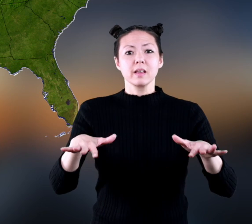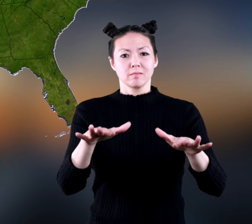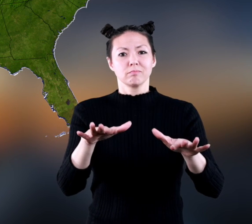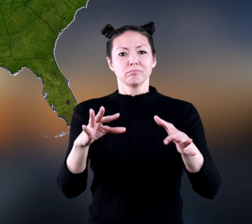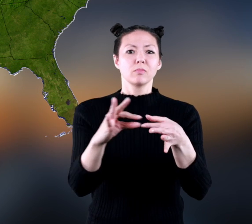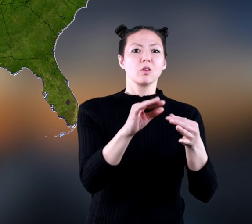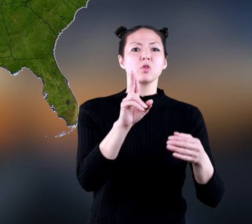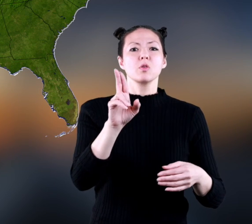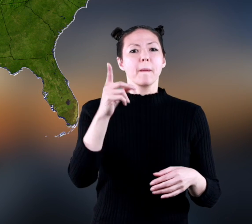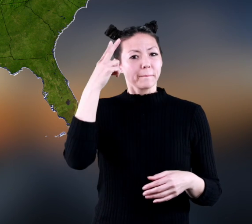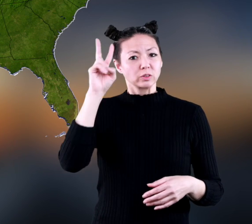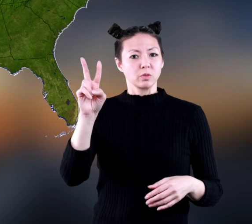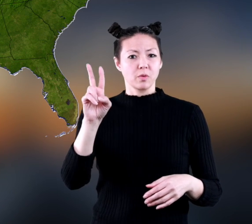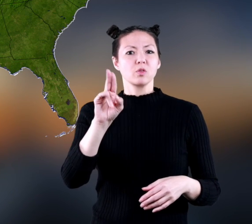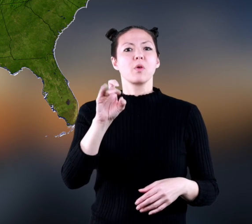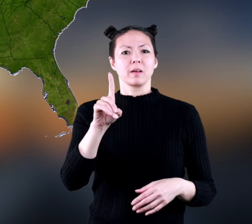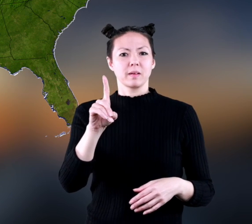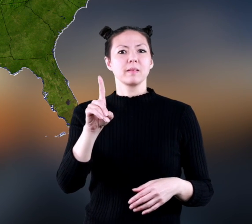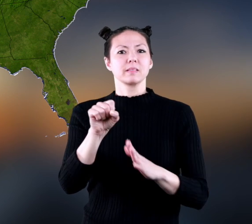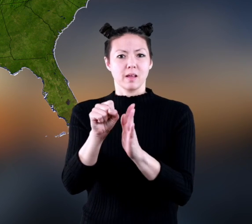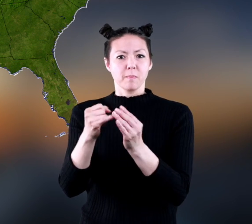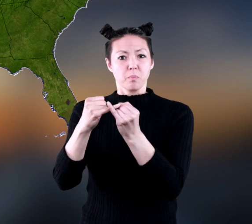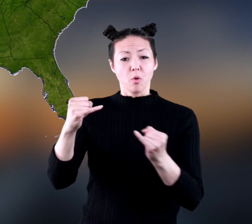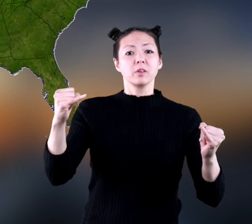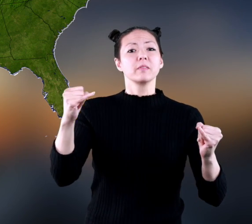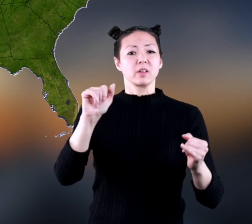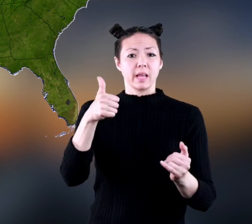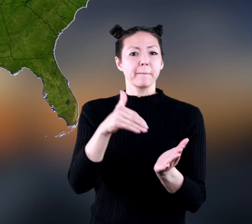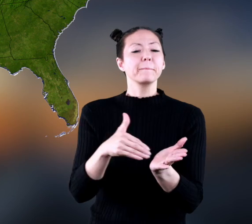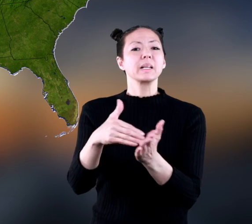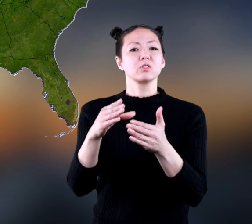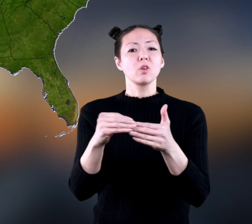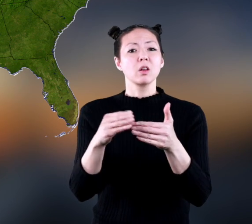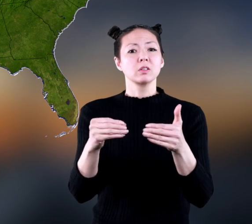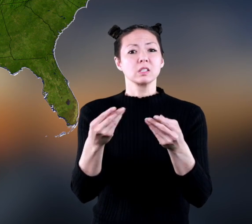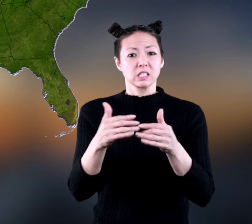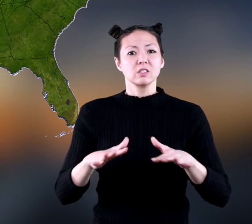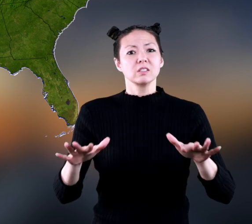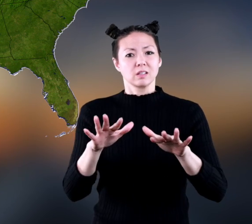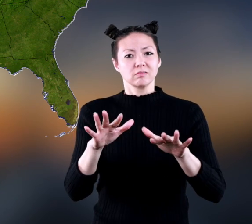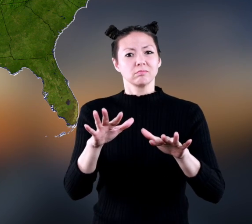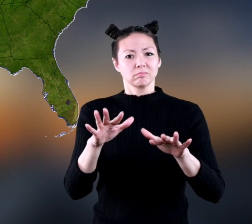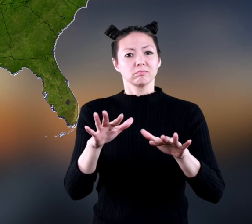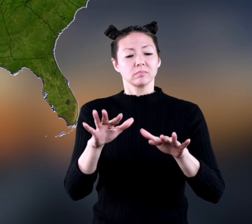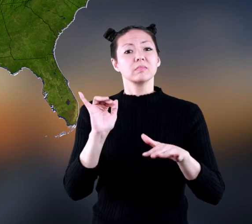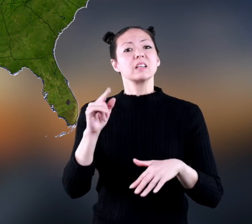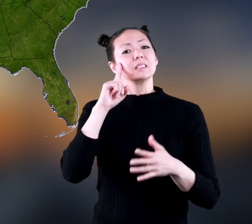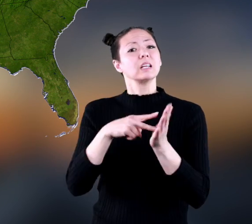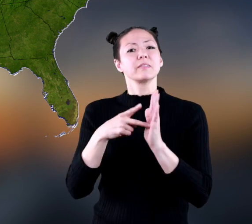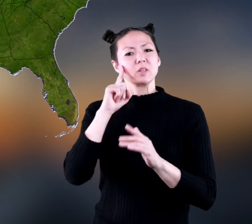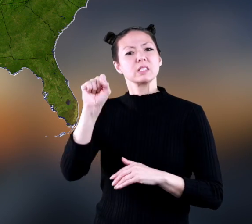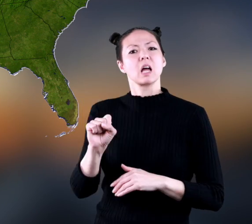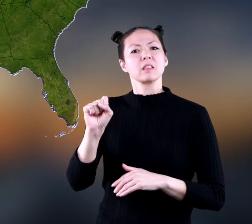the Mexico-United States border for $10 million. The territory was intended for a